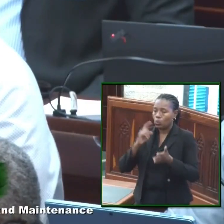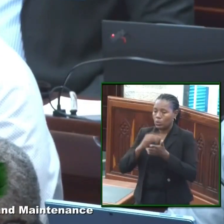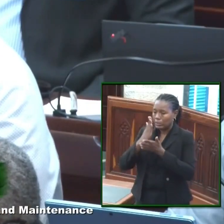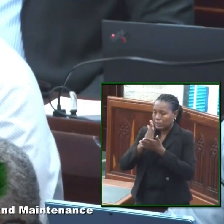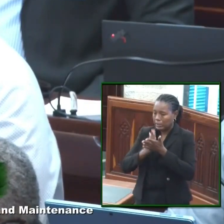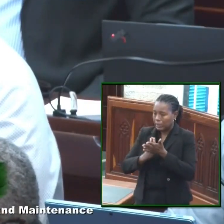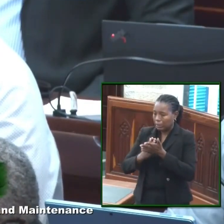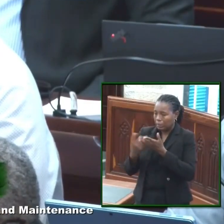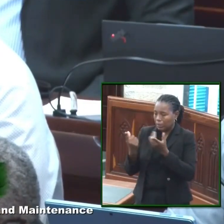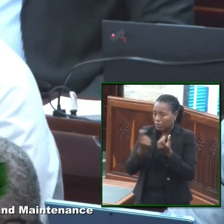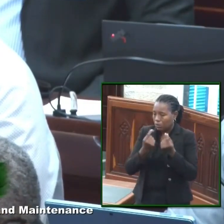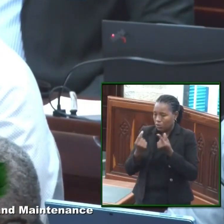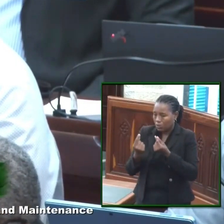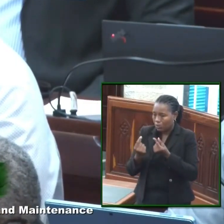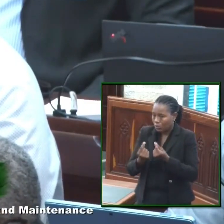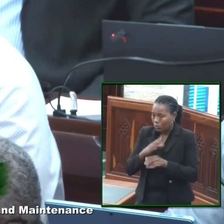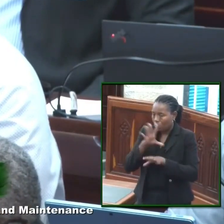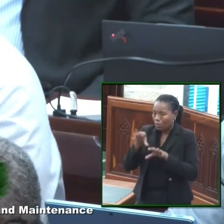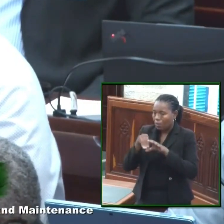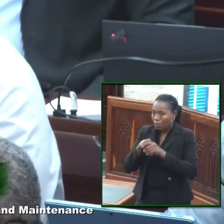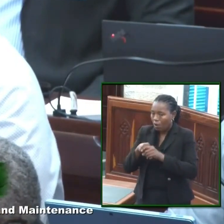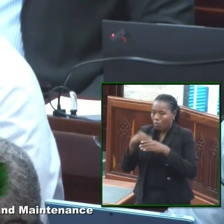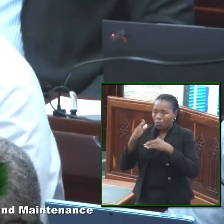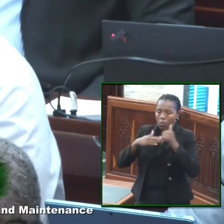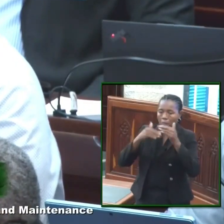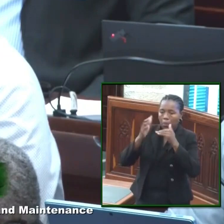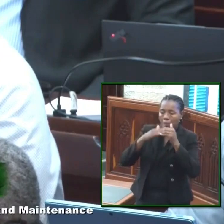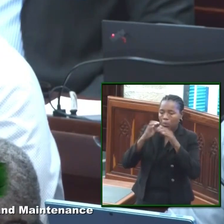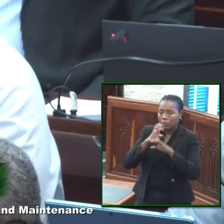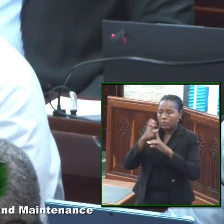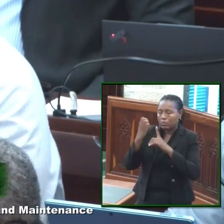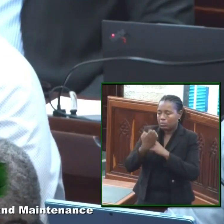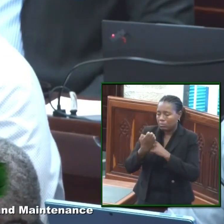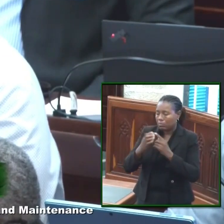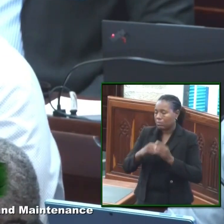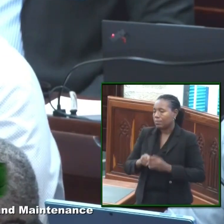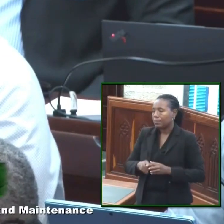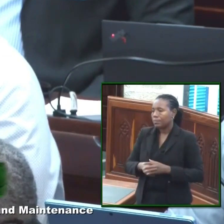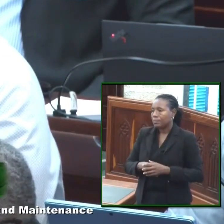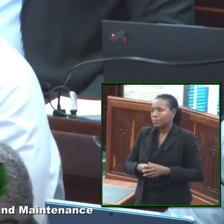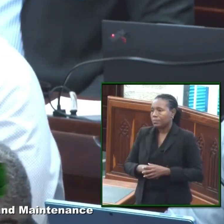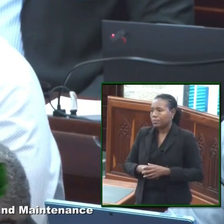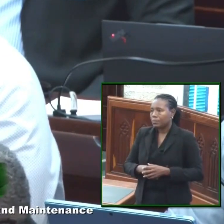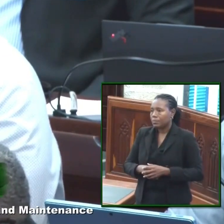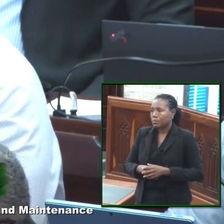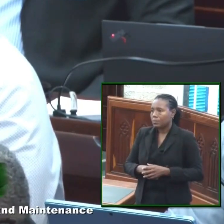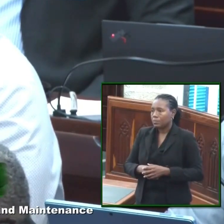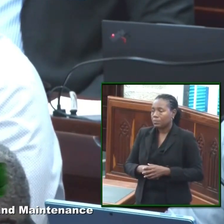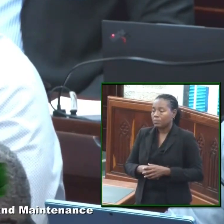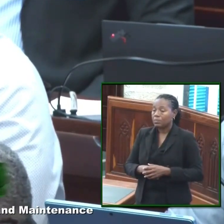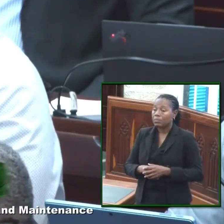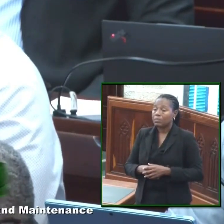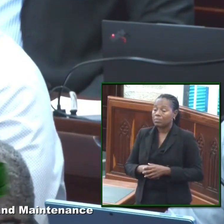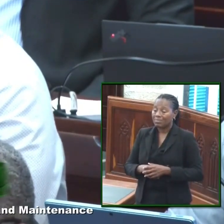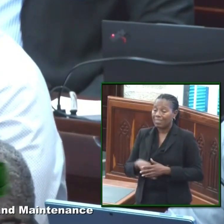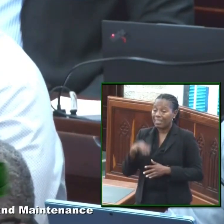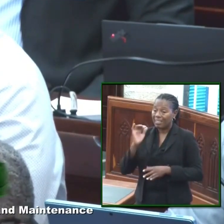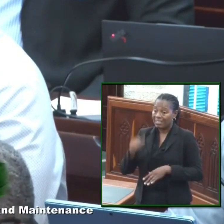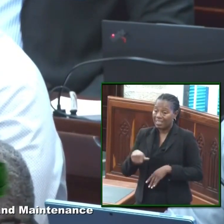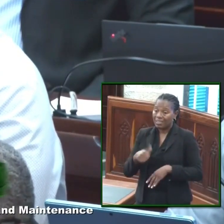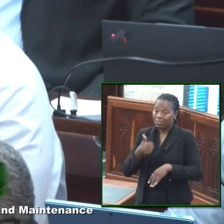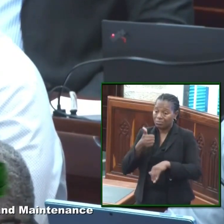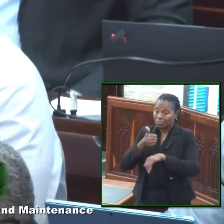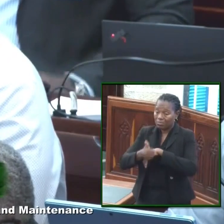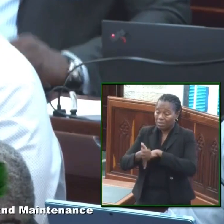engage in within the building environments are directly responsible for some